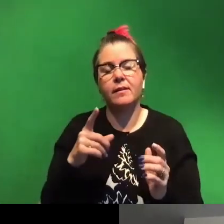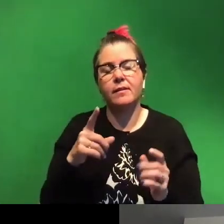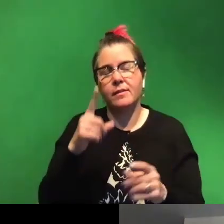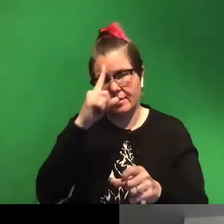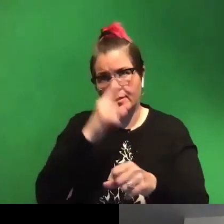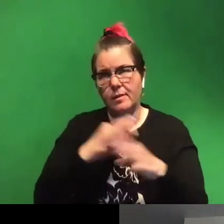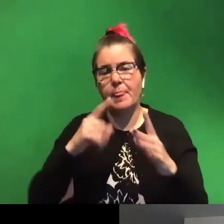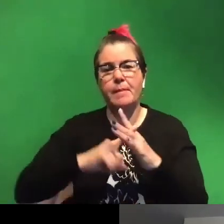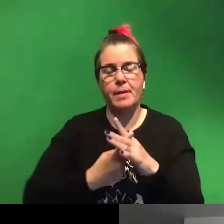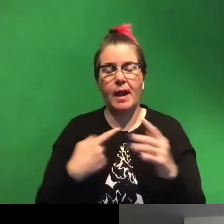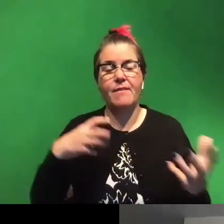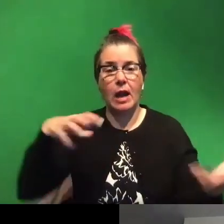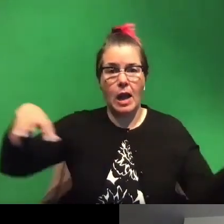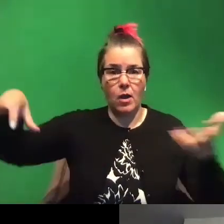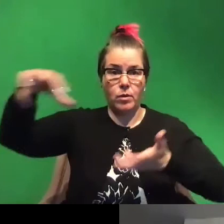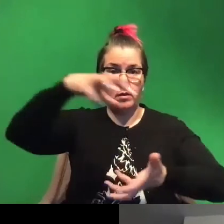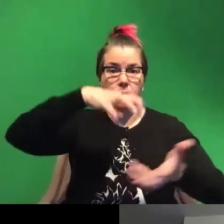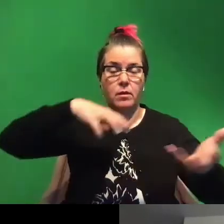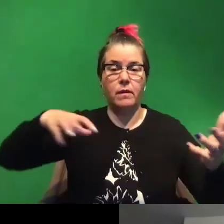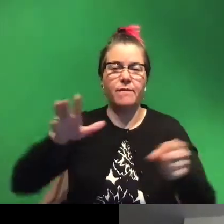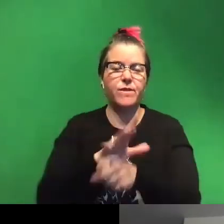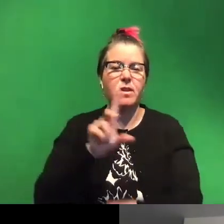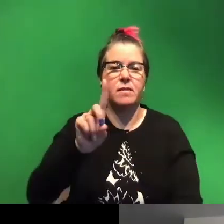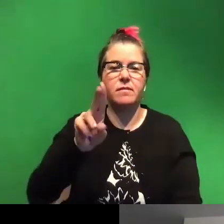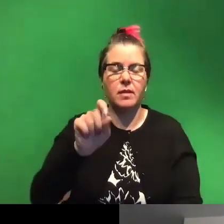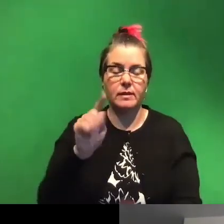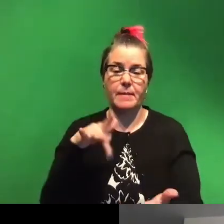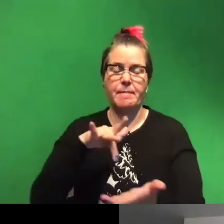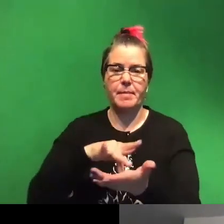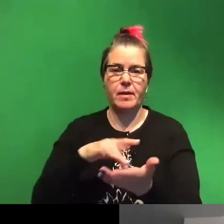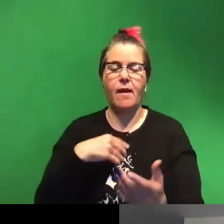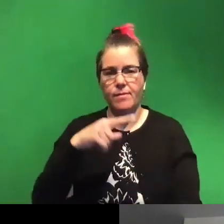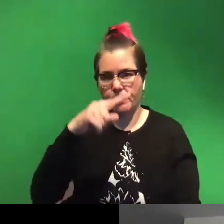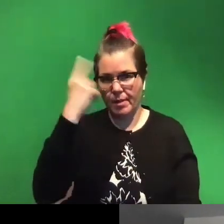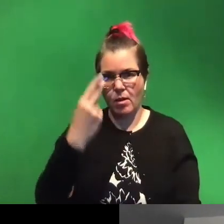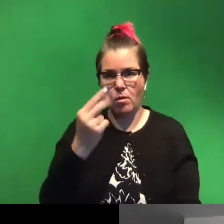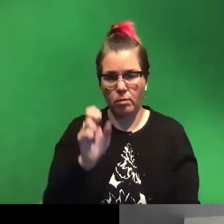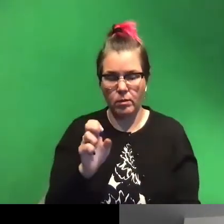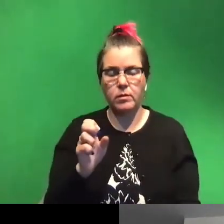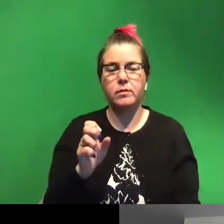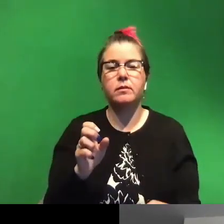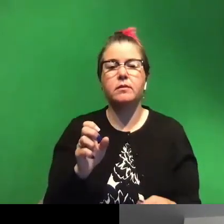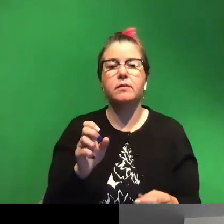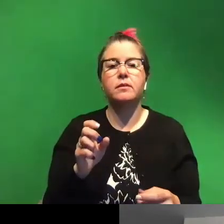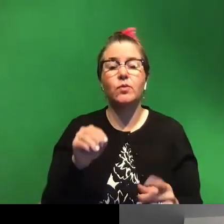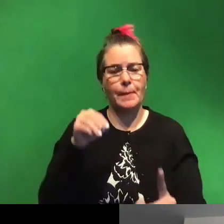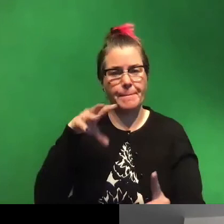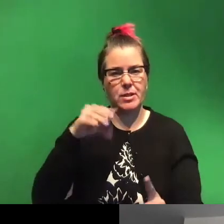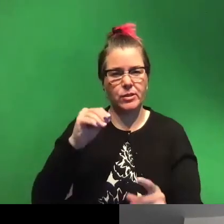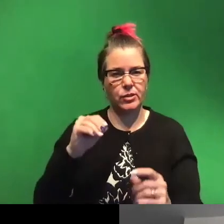beginning, you have a cloud full of dust, and in the center you have the black hole. So in order to take a picture, you need to